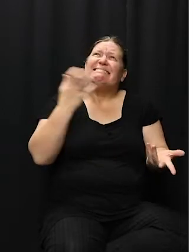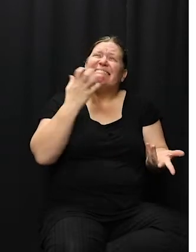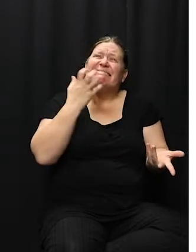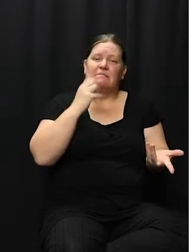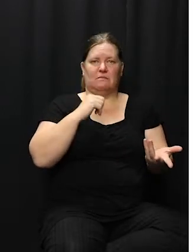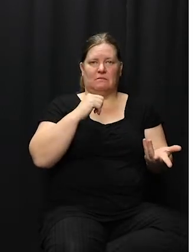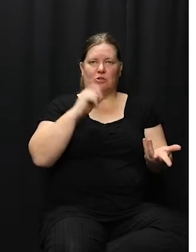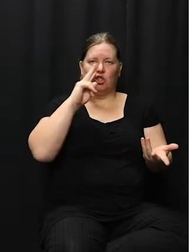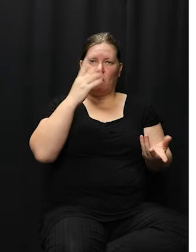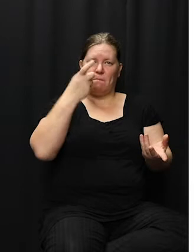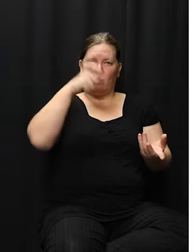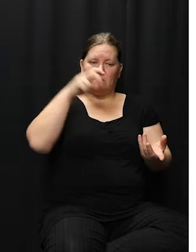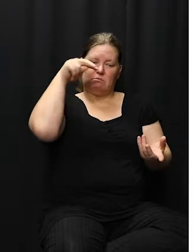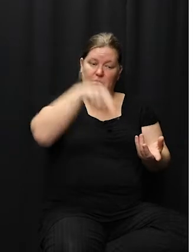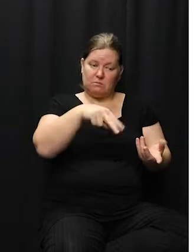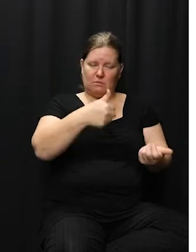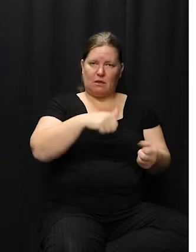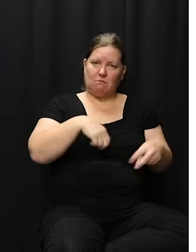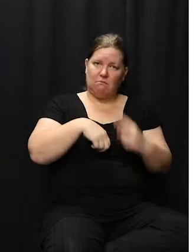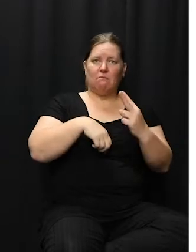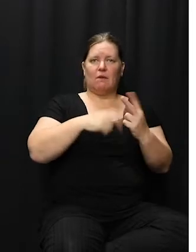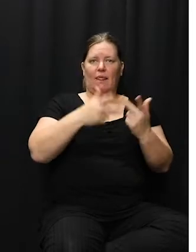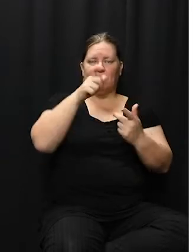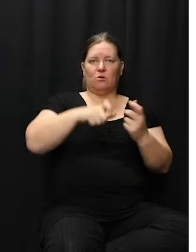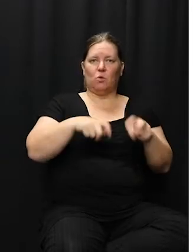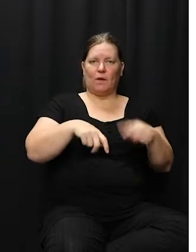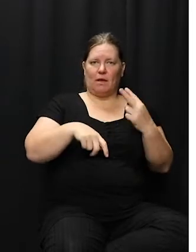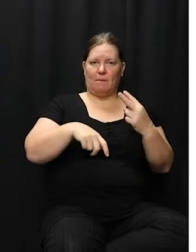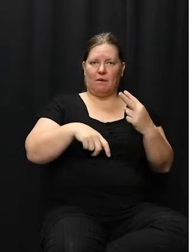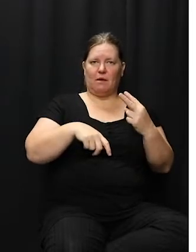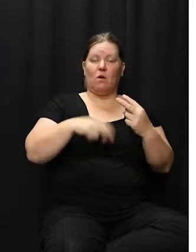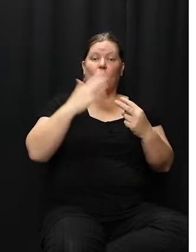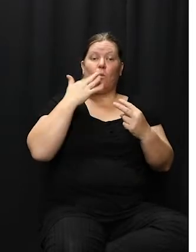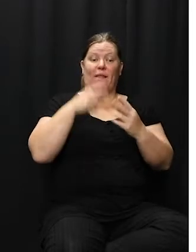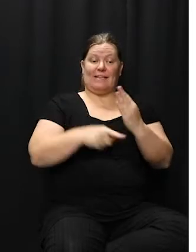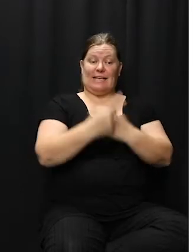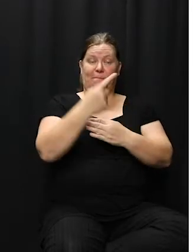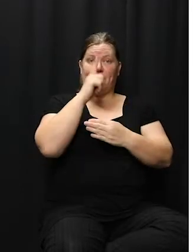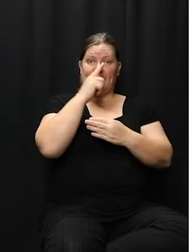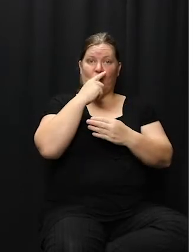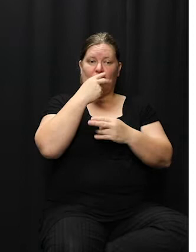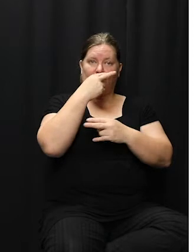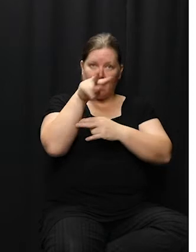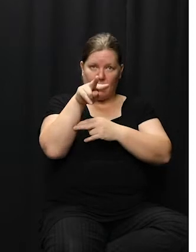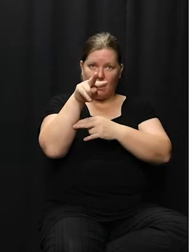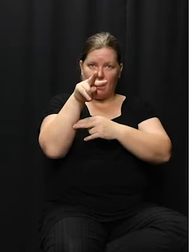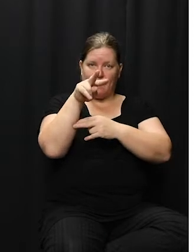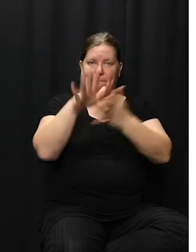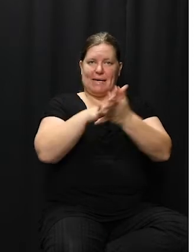look down? Someone was looking down and then someone else was looking up. When that happens, and then people look back to